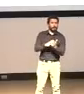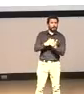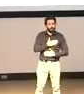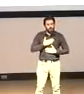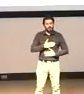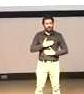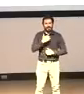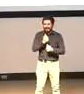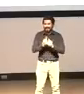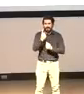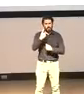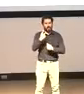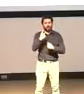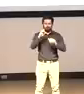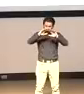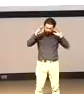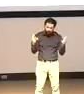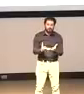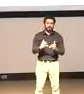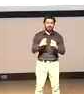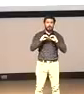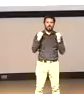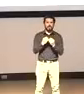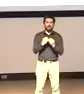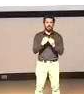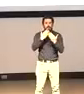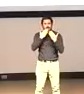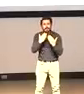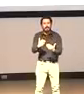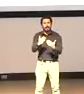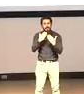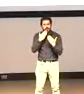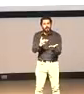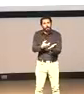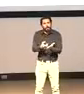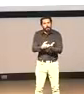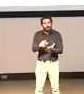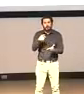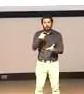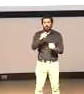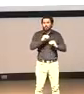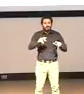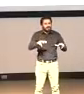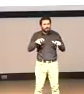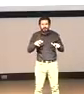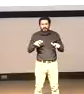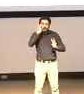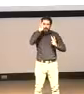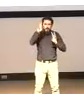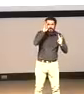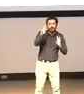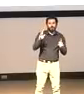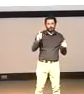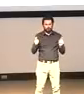organization. I want to express my sincerest gratitude to all of you for your incredible selflessness, innovation, and